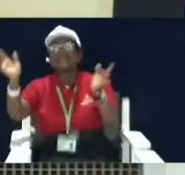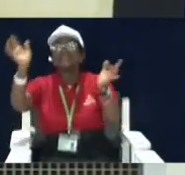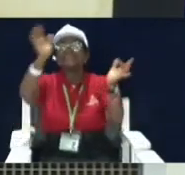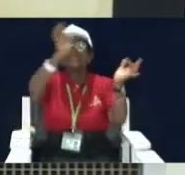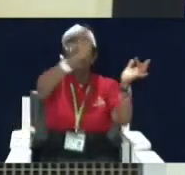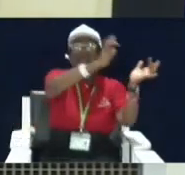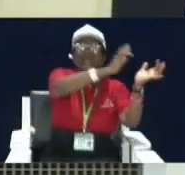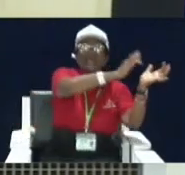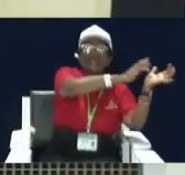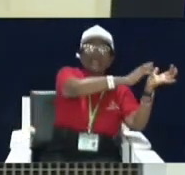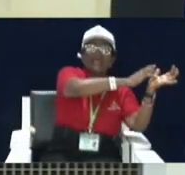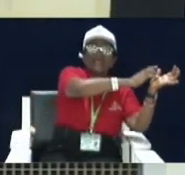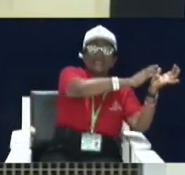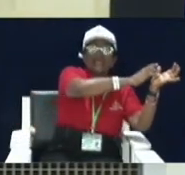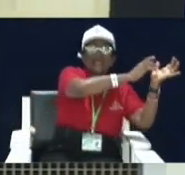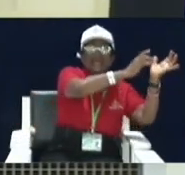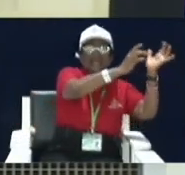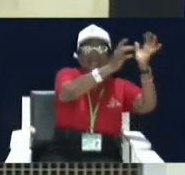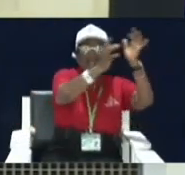name,